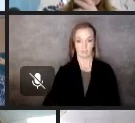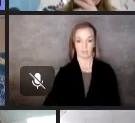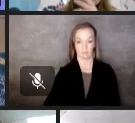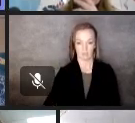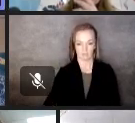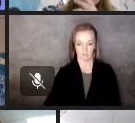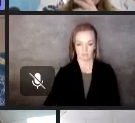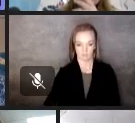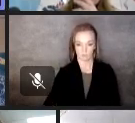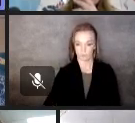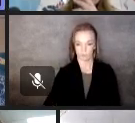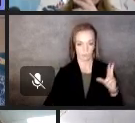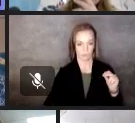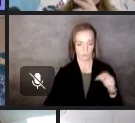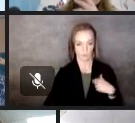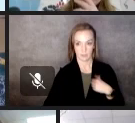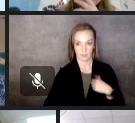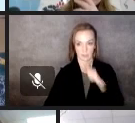No, I did not.